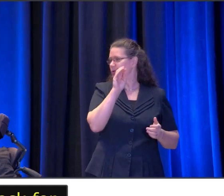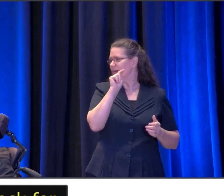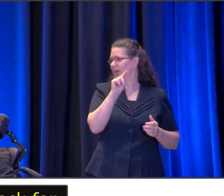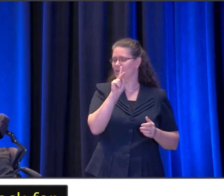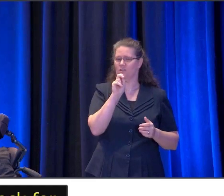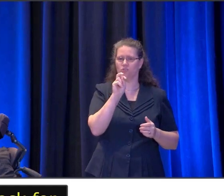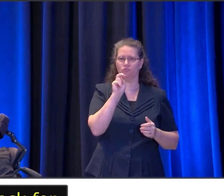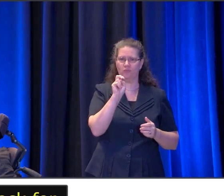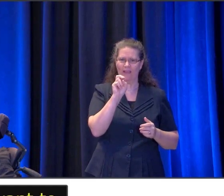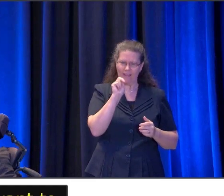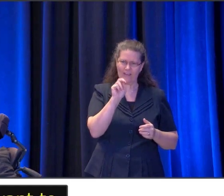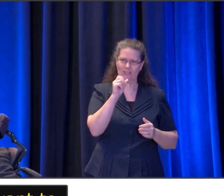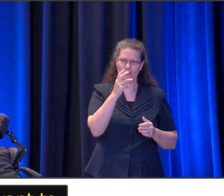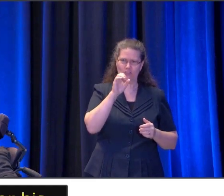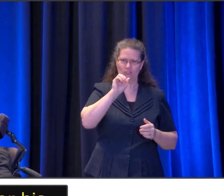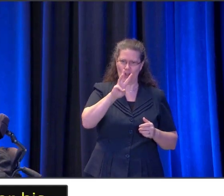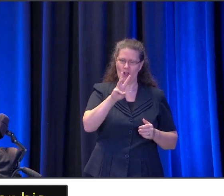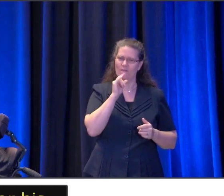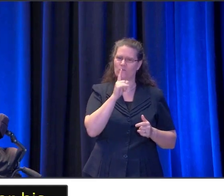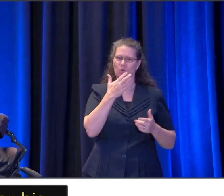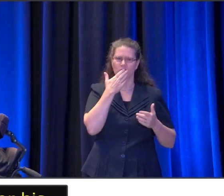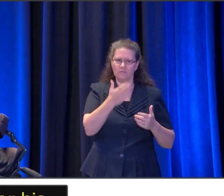sir.